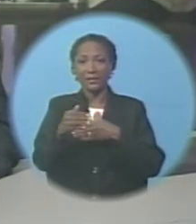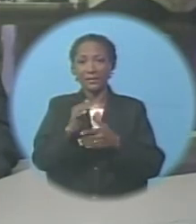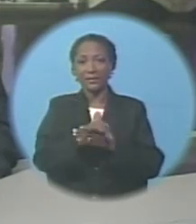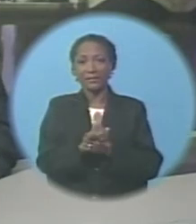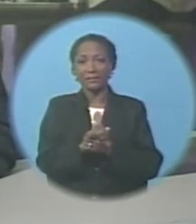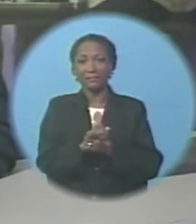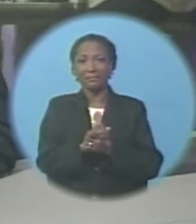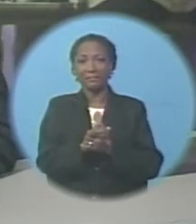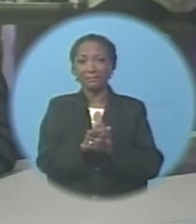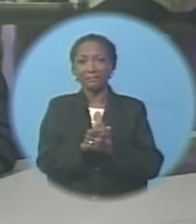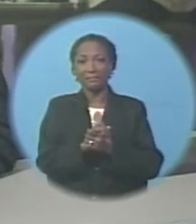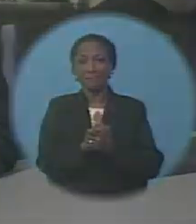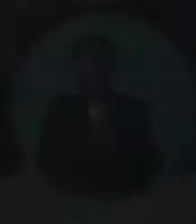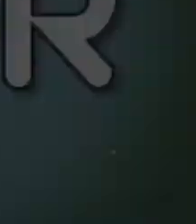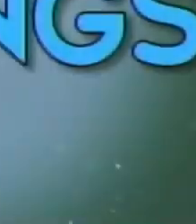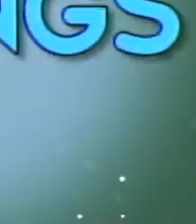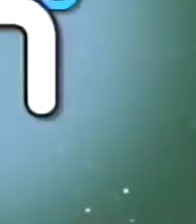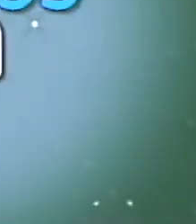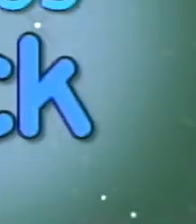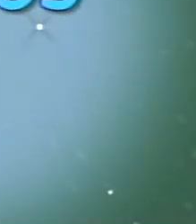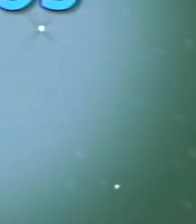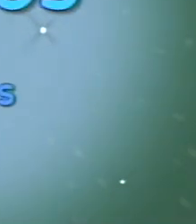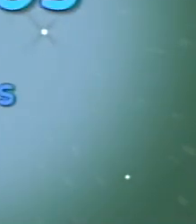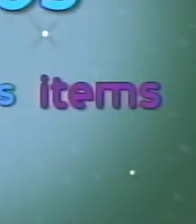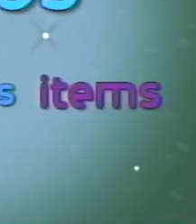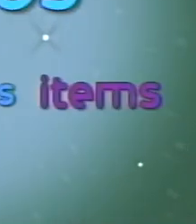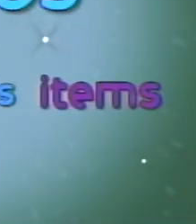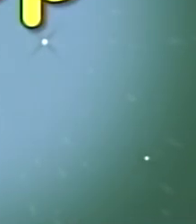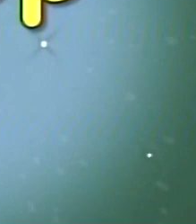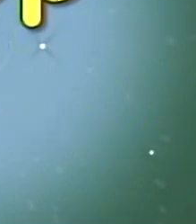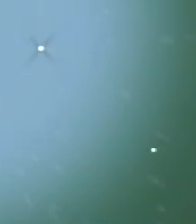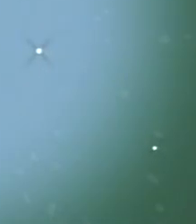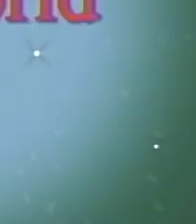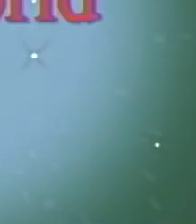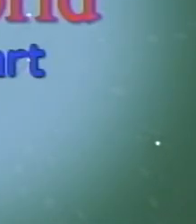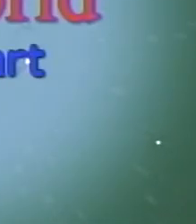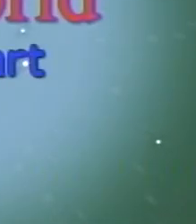Savings on back-to-school items. Shop at Sewing World.